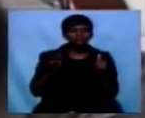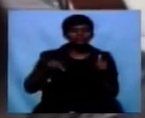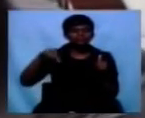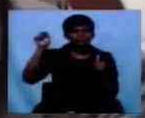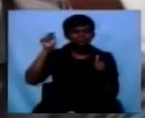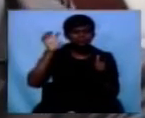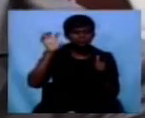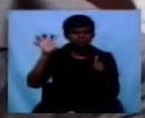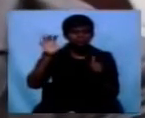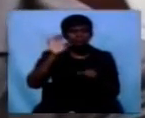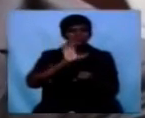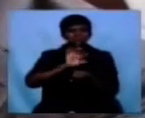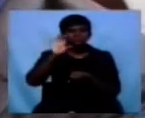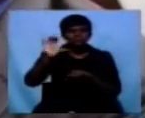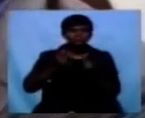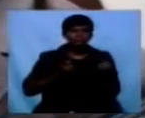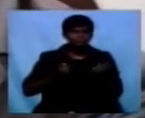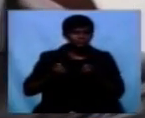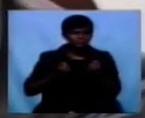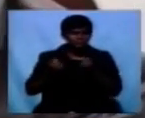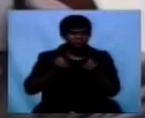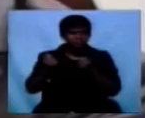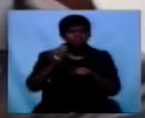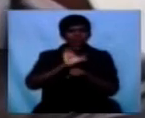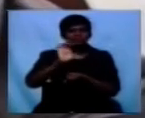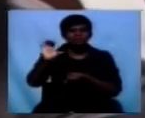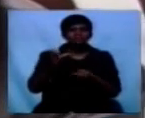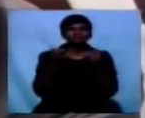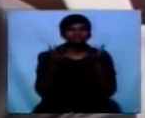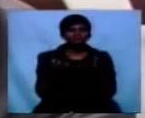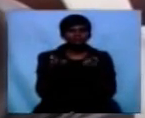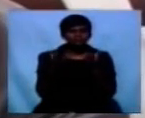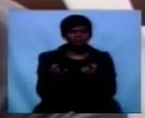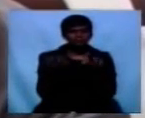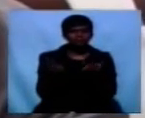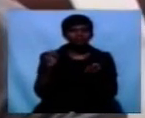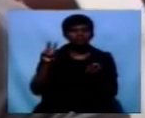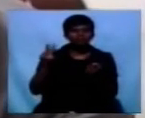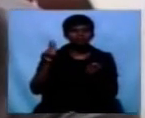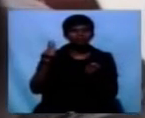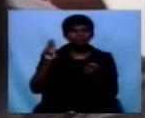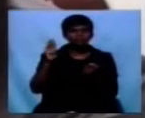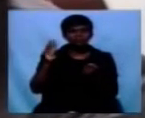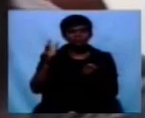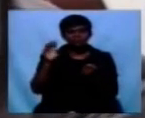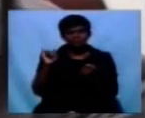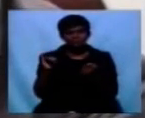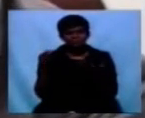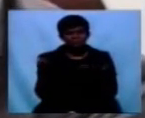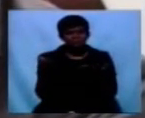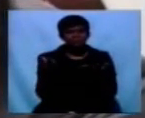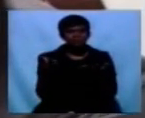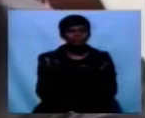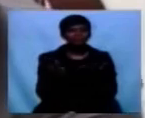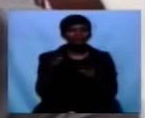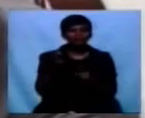Chipata. I've driven on the road from Chipata to Chadiza, from to Vubu, from Chadiza to